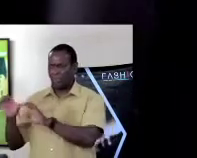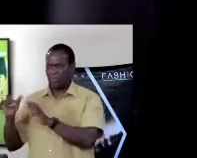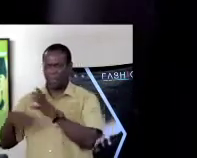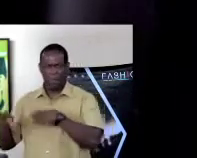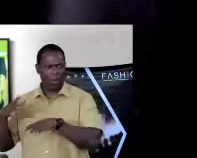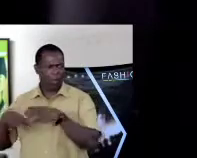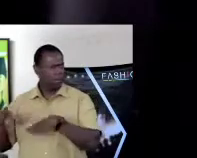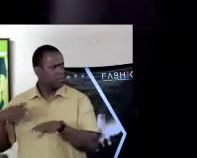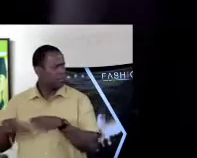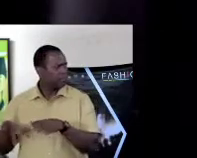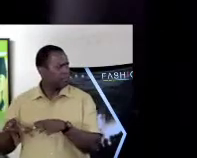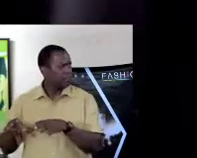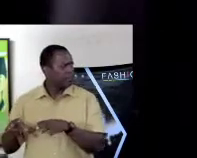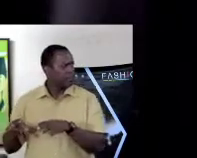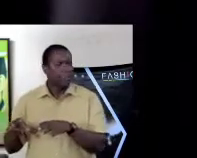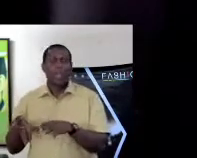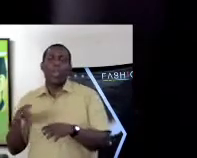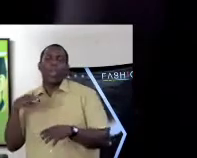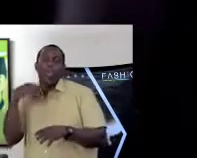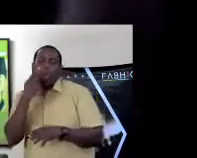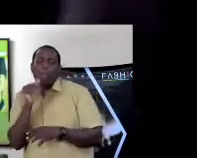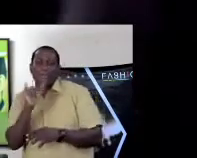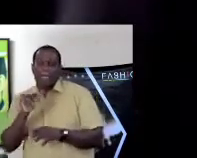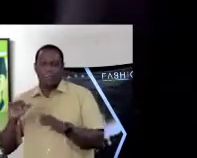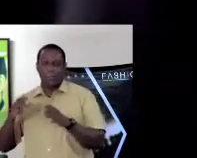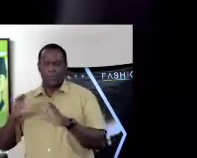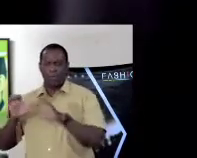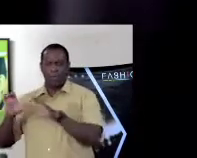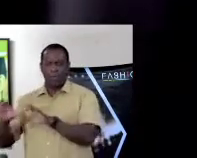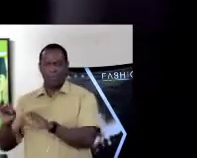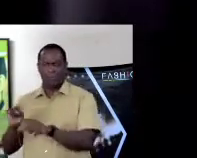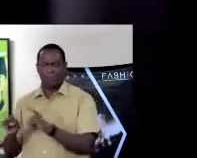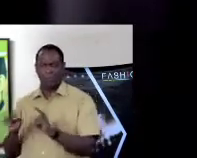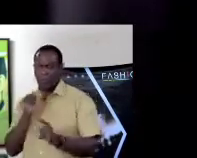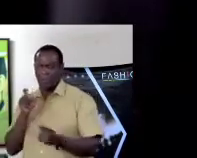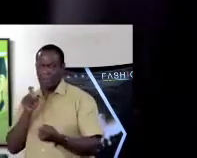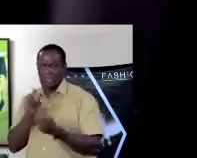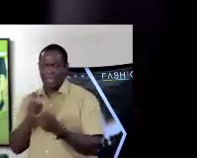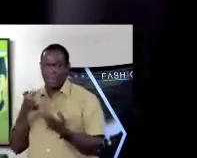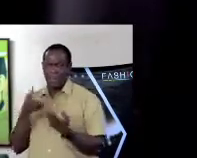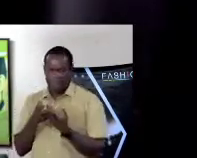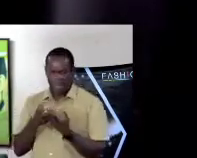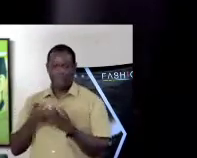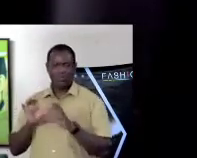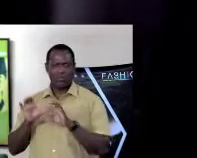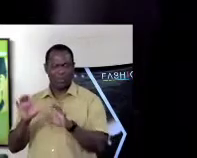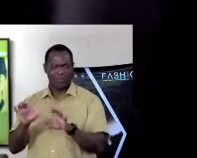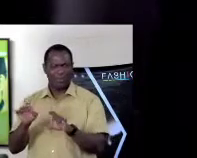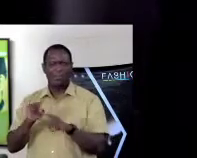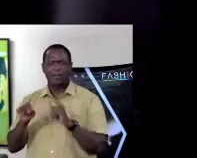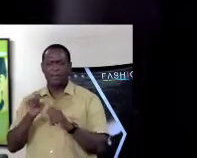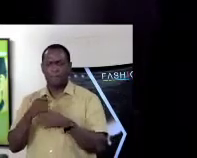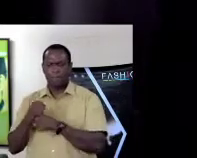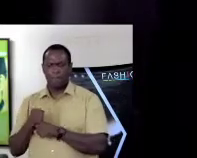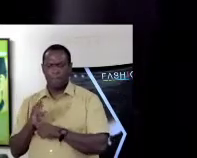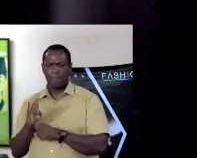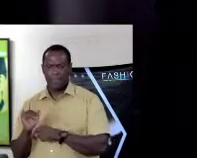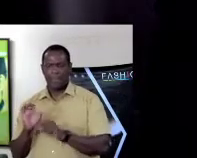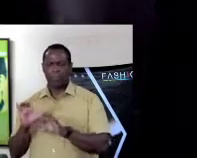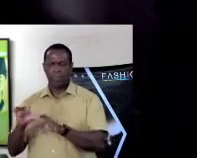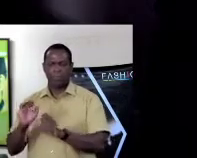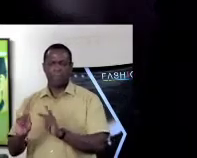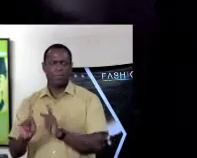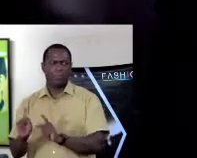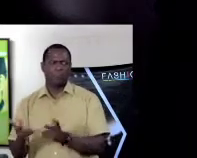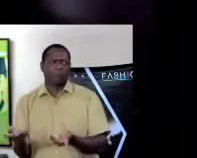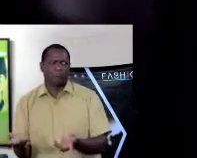The Caribbean-like clothes, Caribbean-styled clothes, but not made by Caribbean people, you know? And